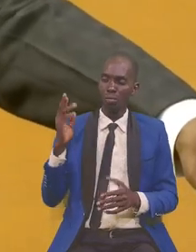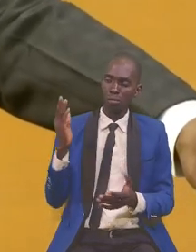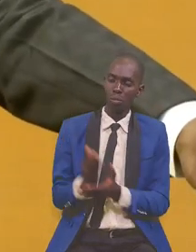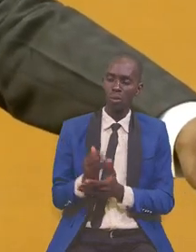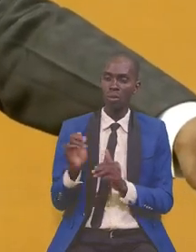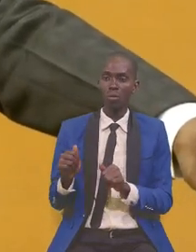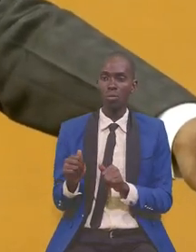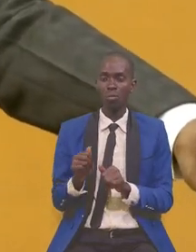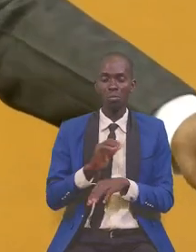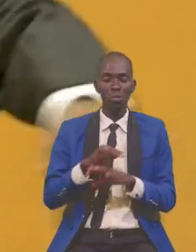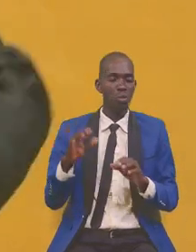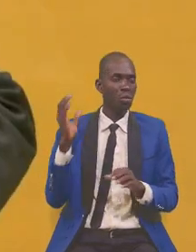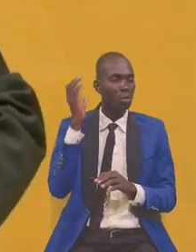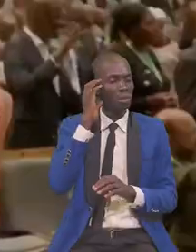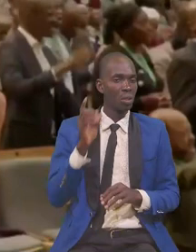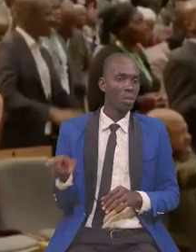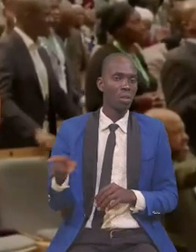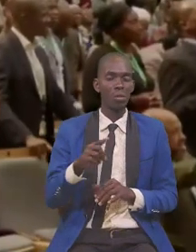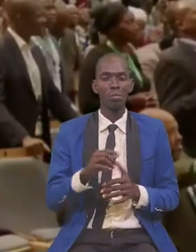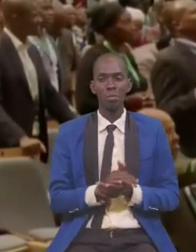your ears away from them.